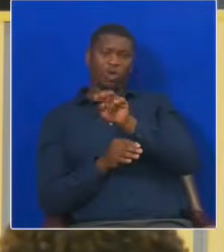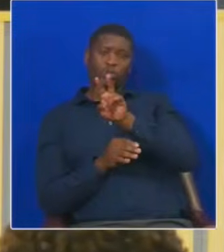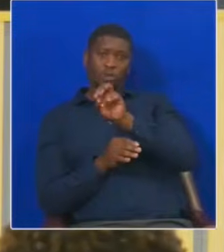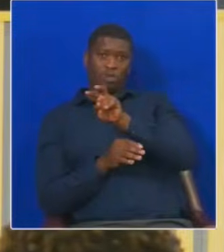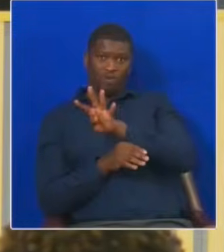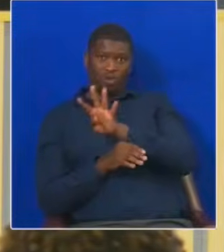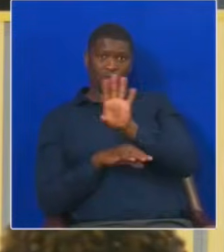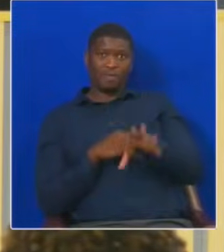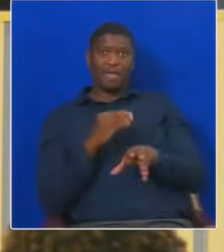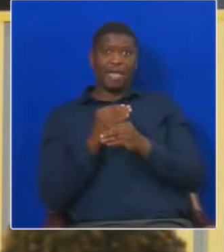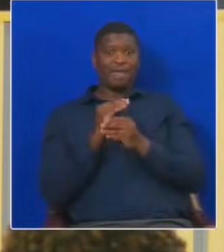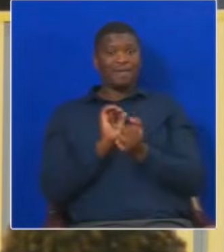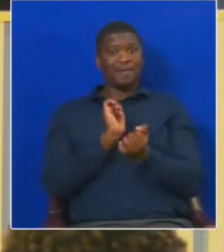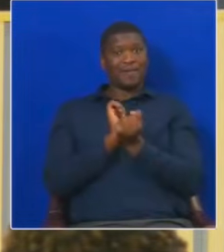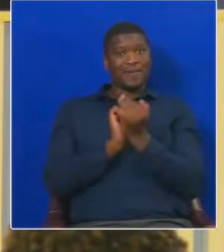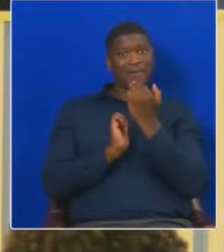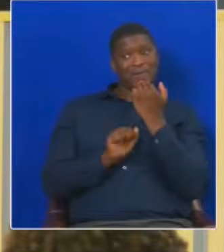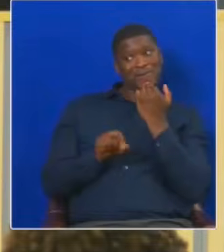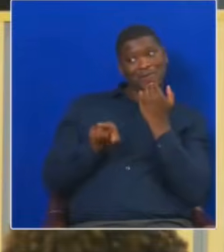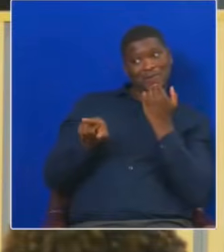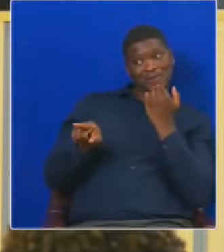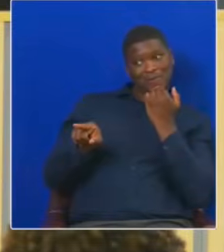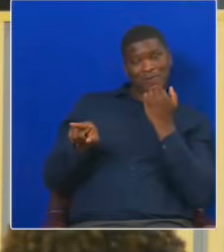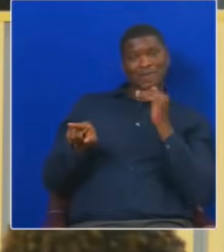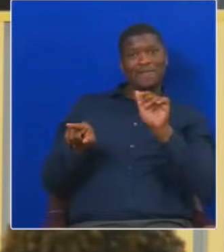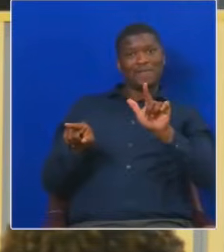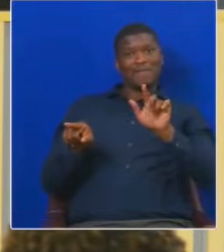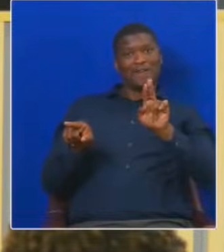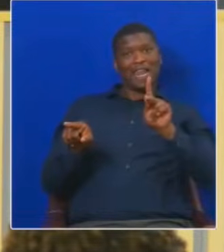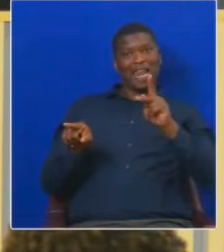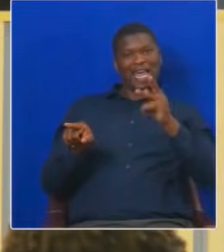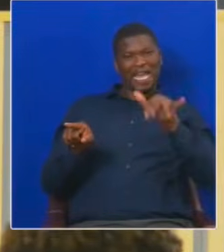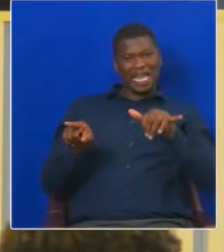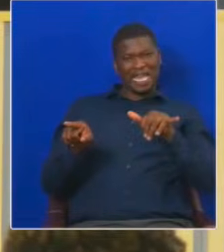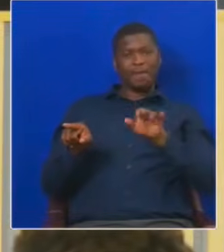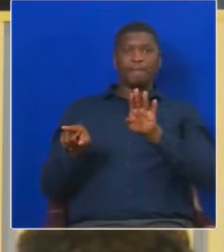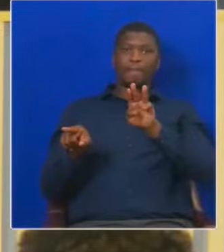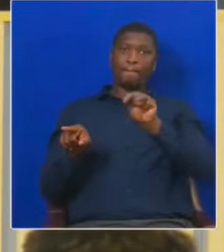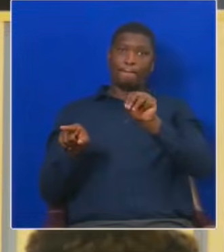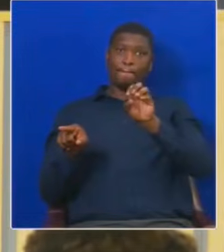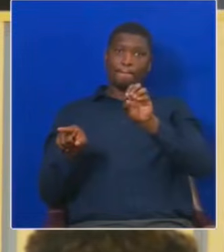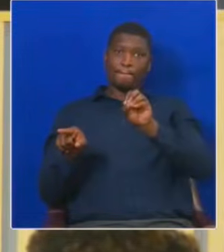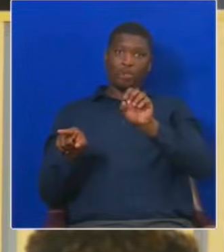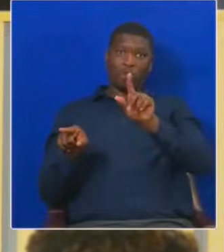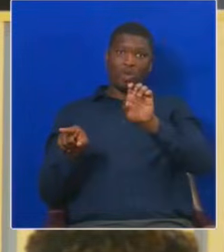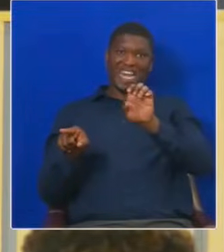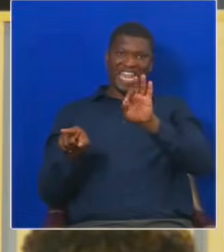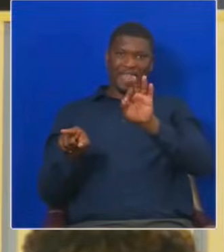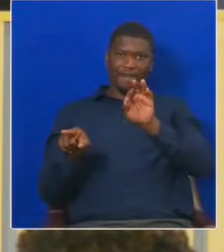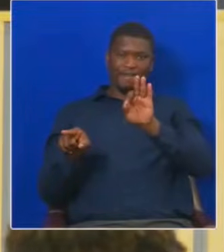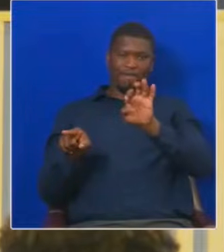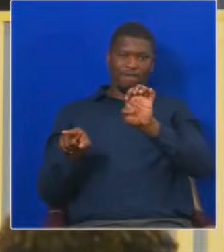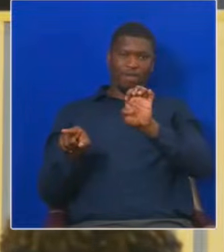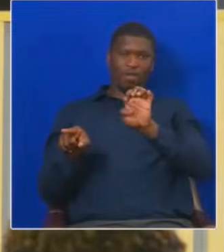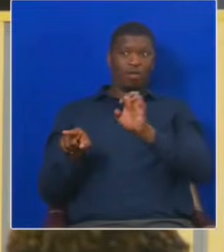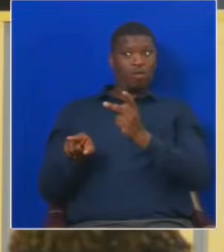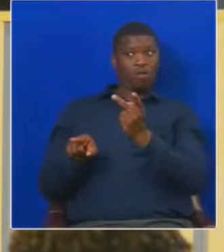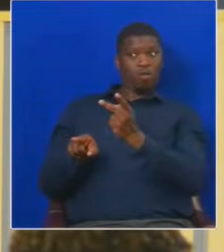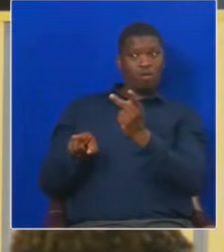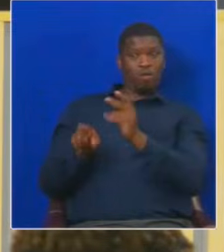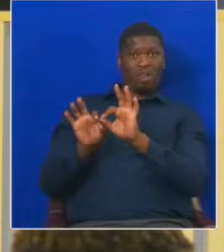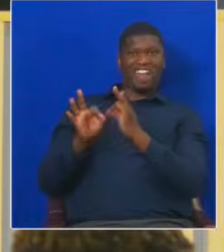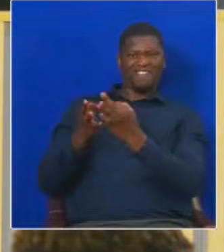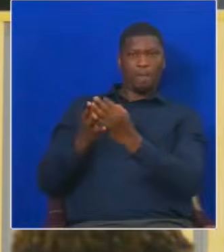Lucky Witumelo Molefe, who is a nephew of Mr. Katiso Molefe,